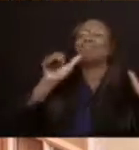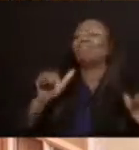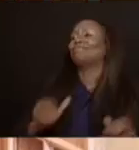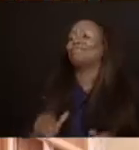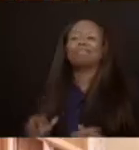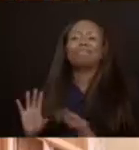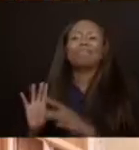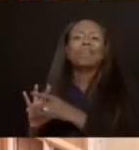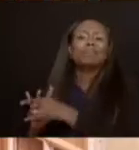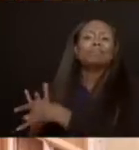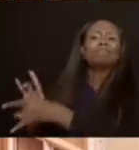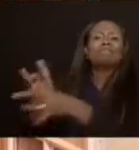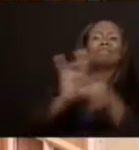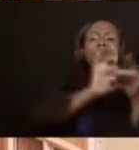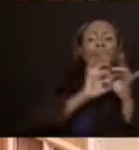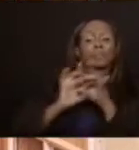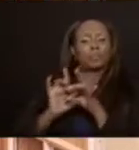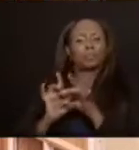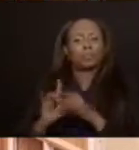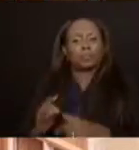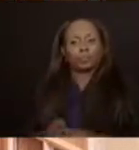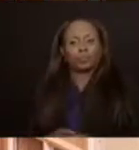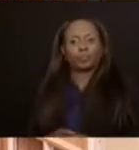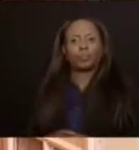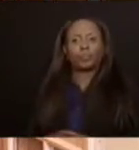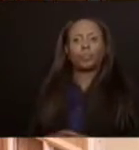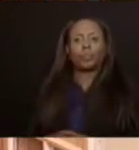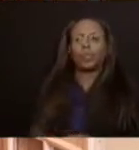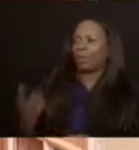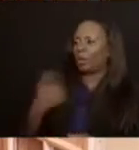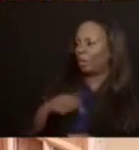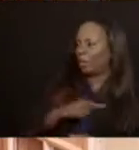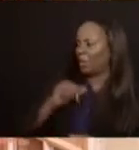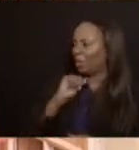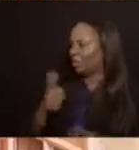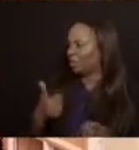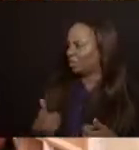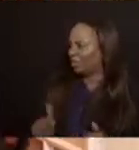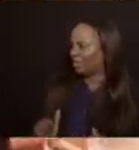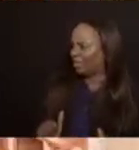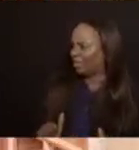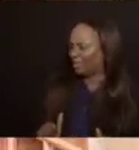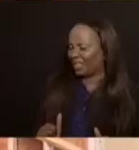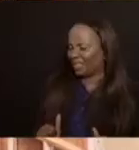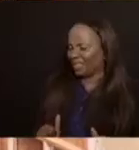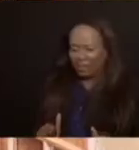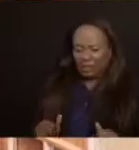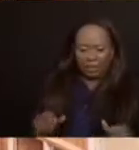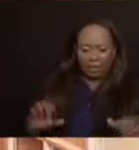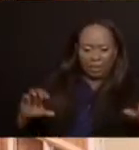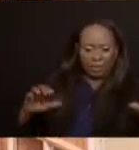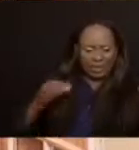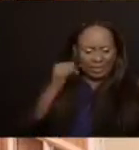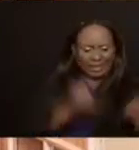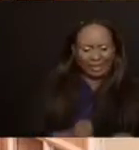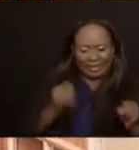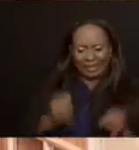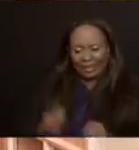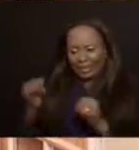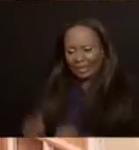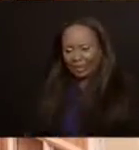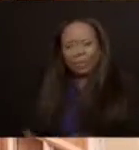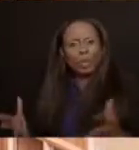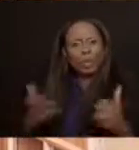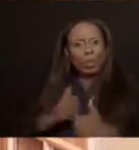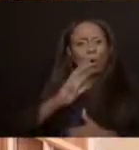see, this is not a case of Barbados trying to head the pack. This is a case of Barbados trying to carry everyone along as far as possible in